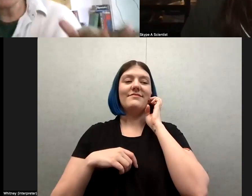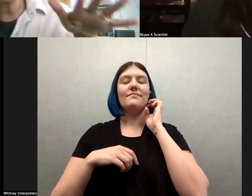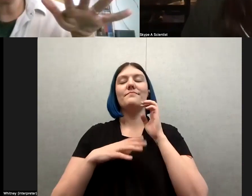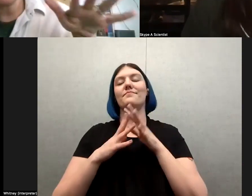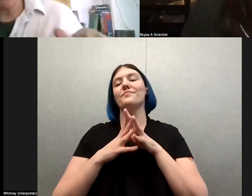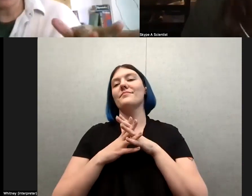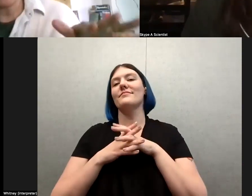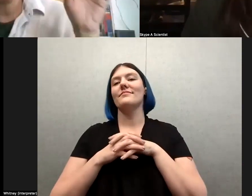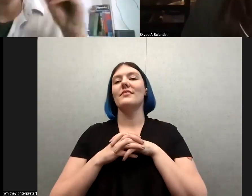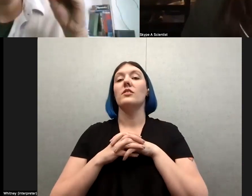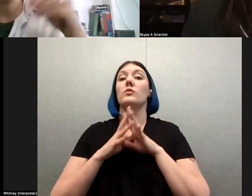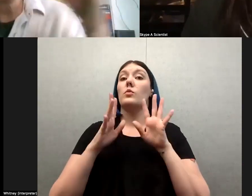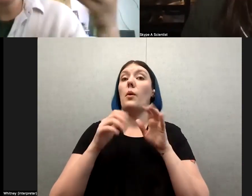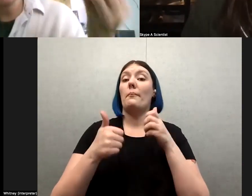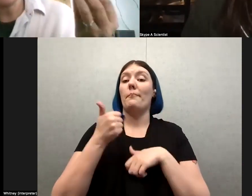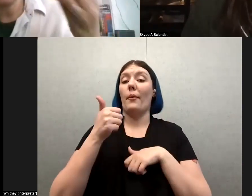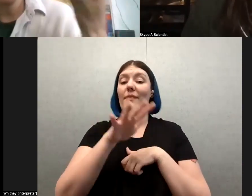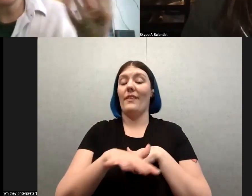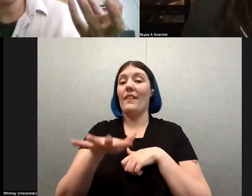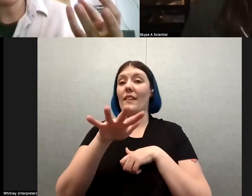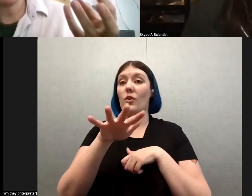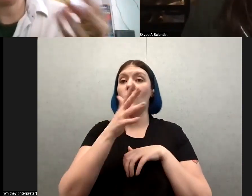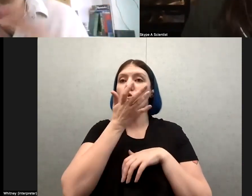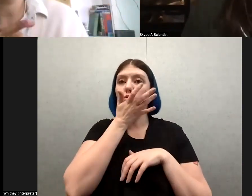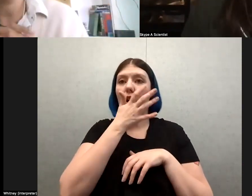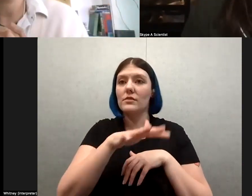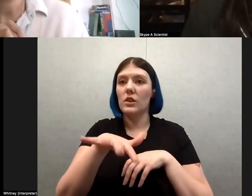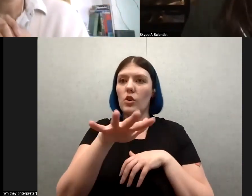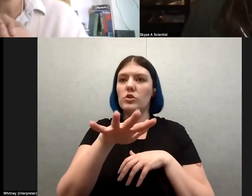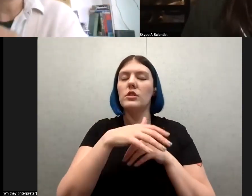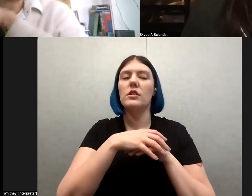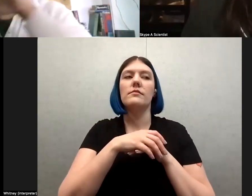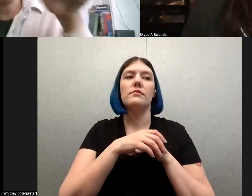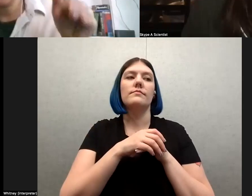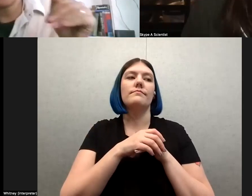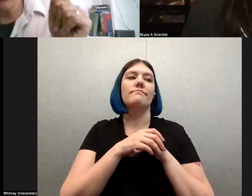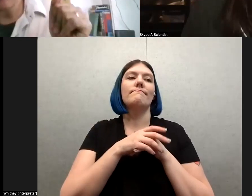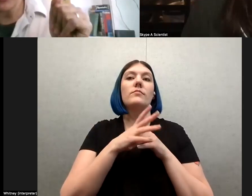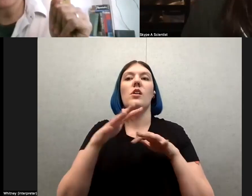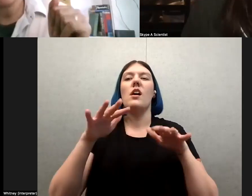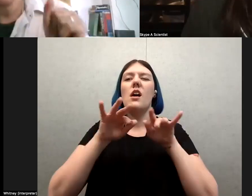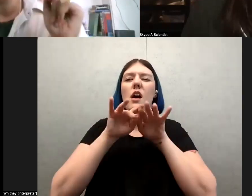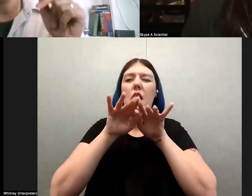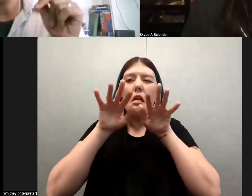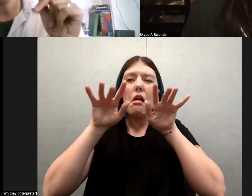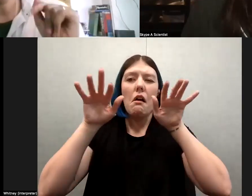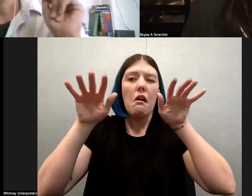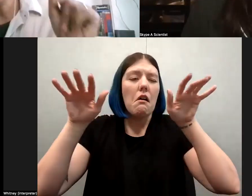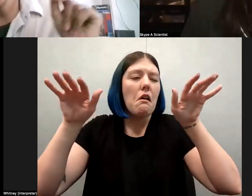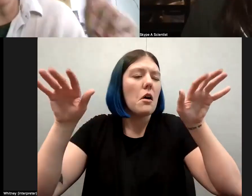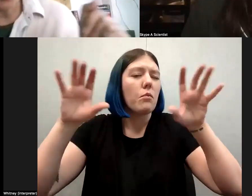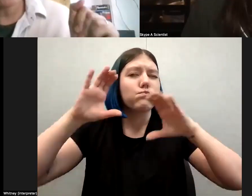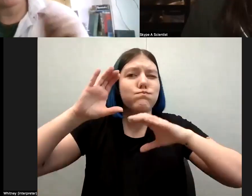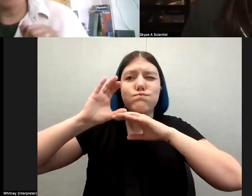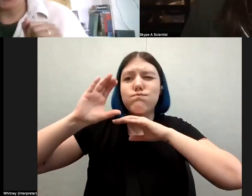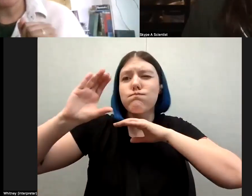And most of the Everglades, the grassy parts, the grassland parts of the Everglades were covered in the sawgrass. But if